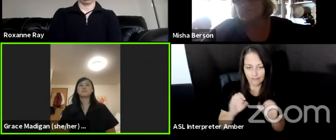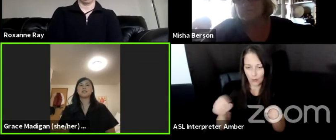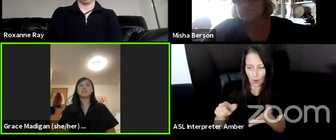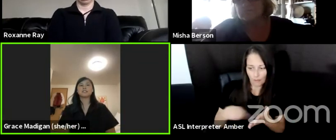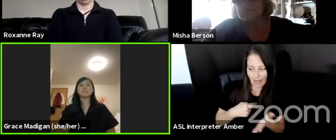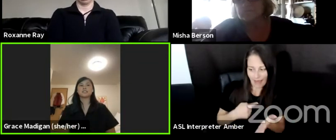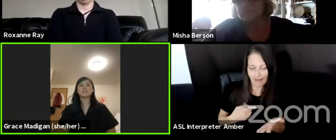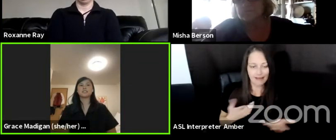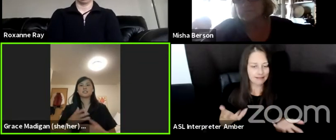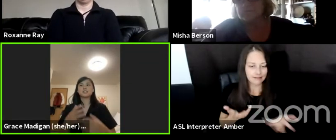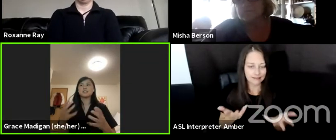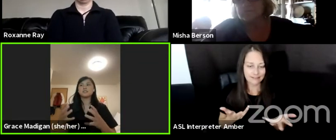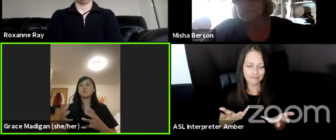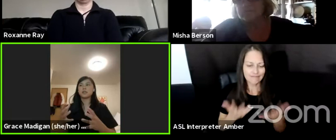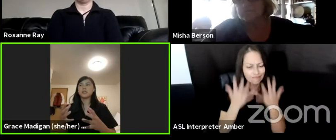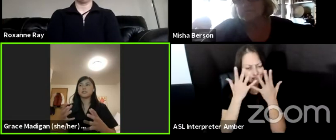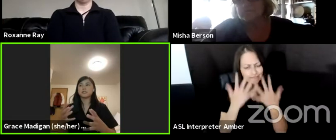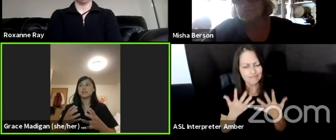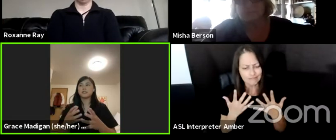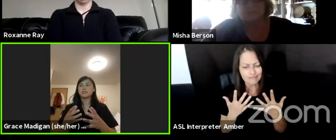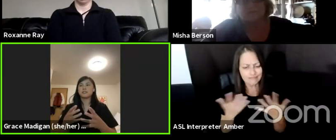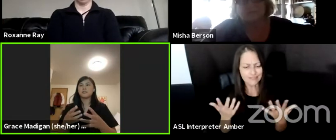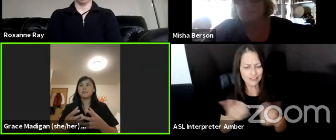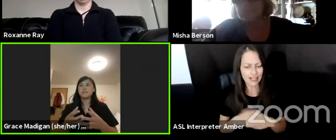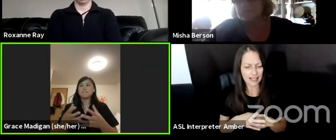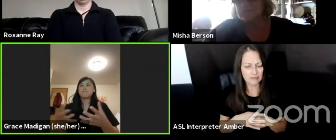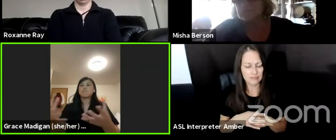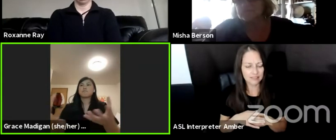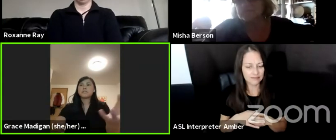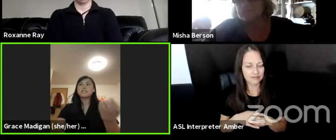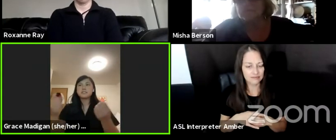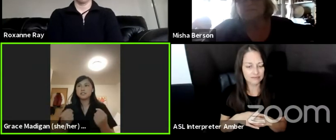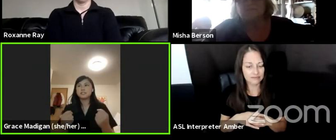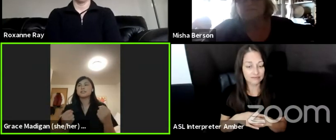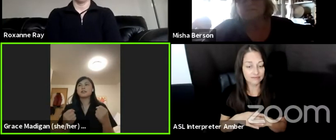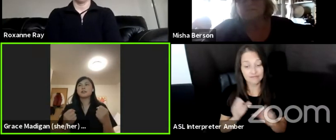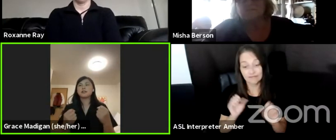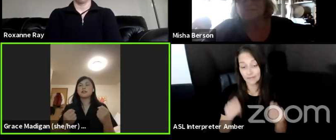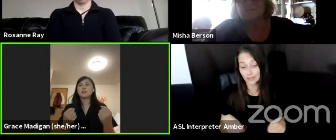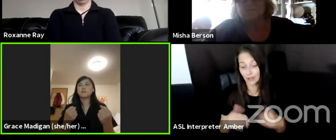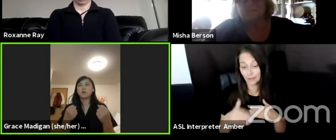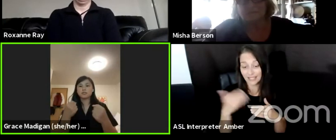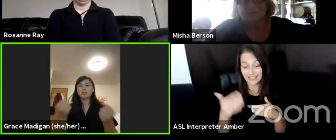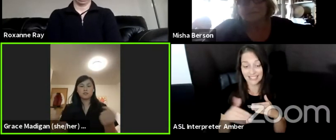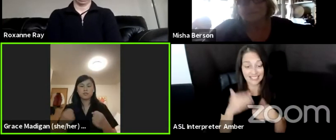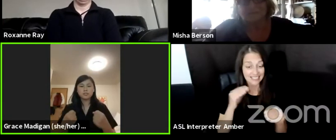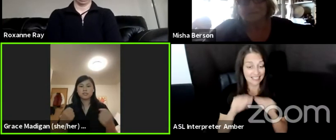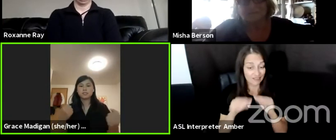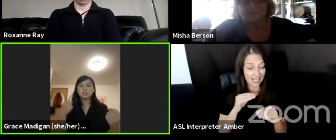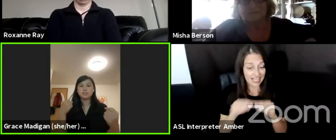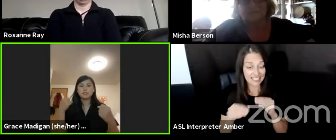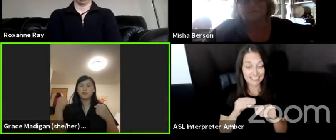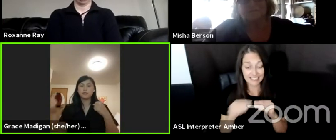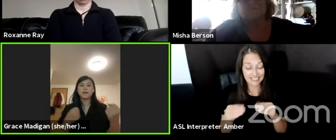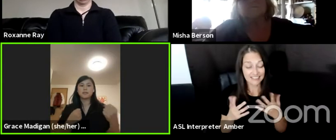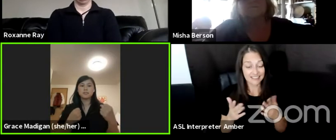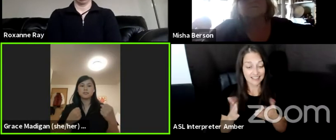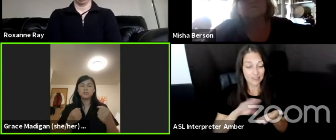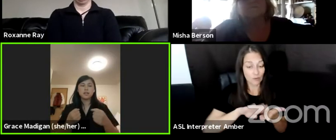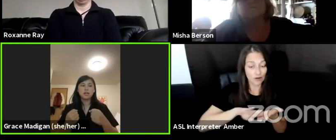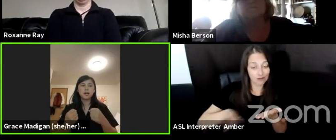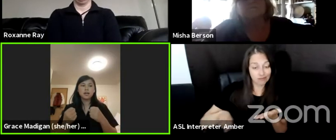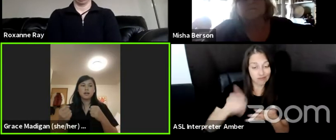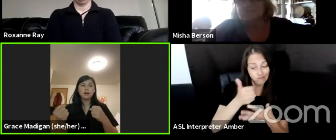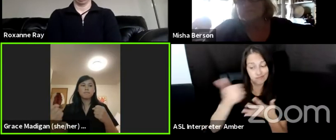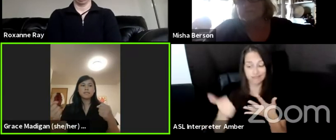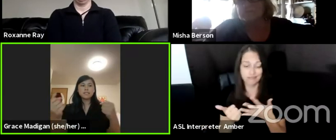a shame, and it's such an easy way to like, you know, bring these marginalized voices and these different